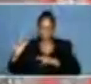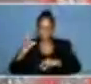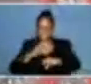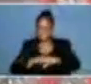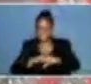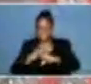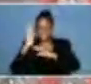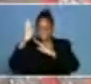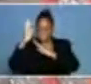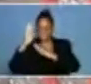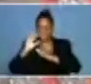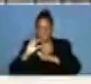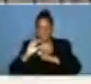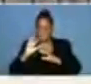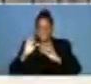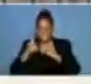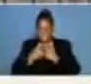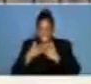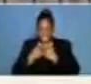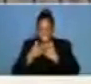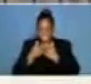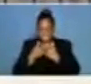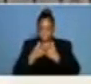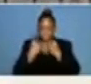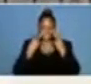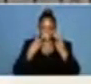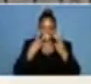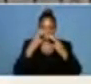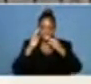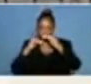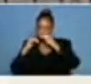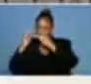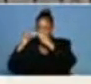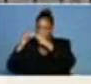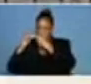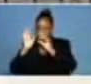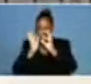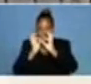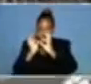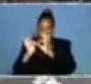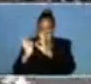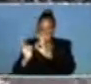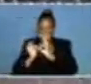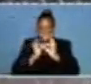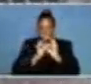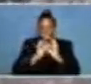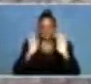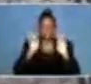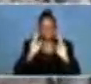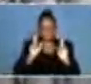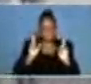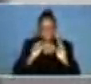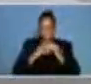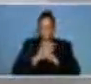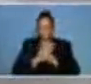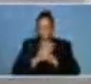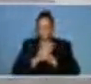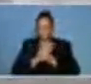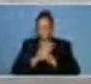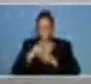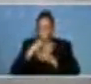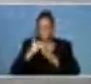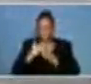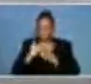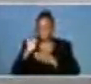Bahamas Games less than a month away. Preparations well underway to ensure that the facilities for the different disciplines are up to par. One of those facilities is the